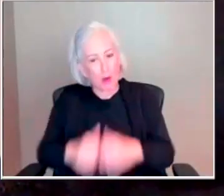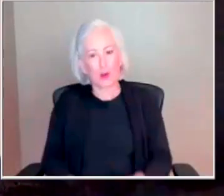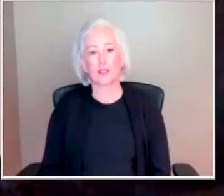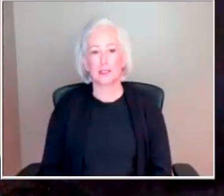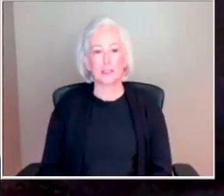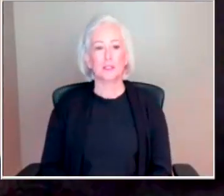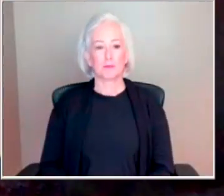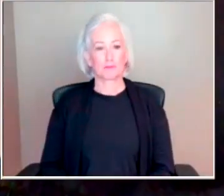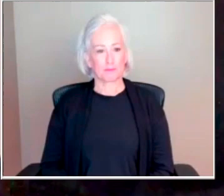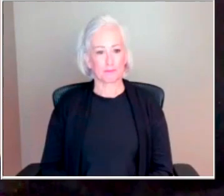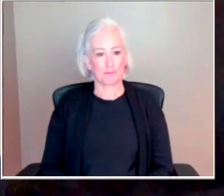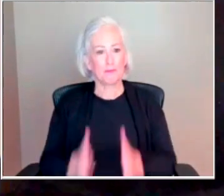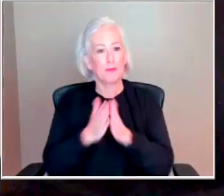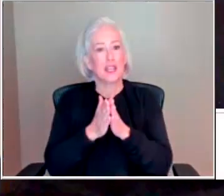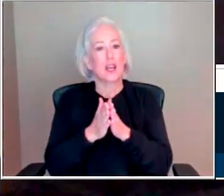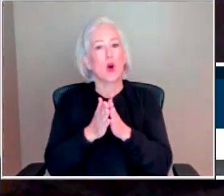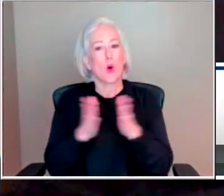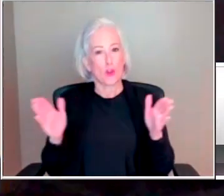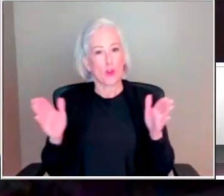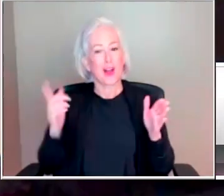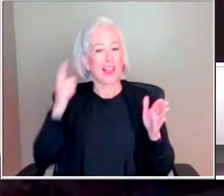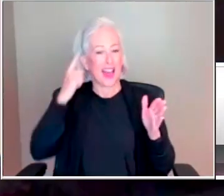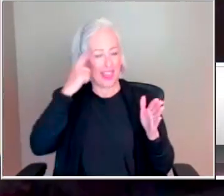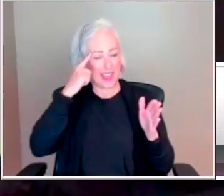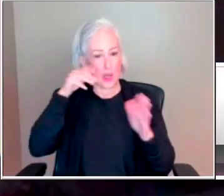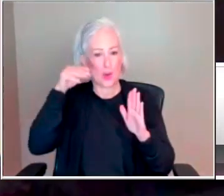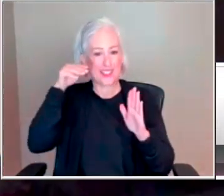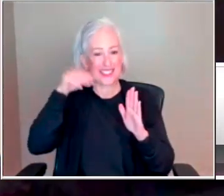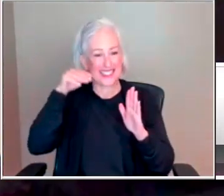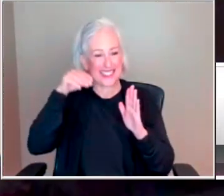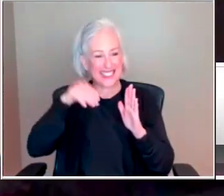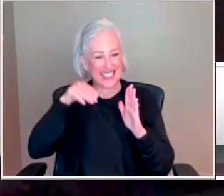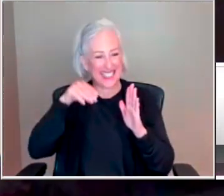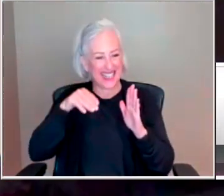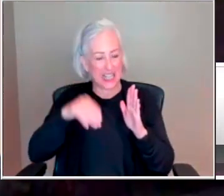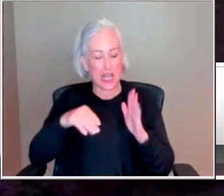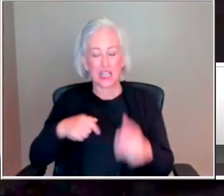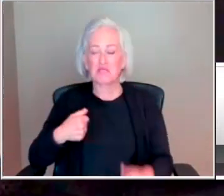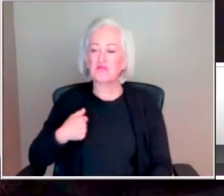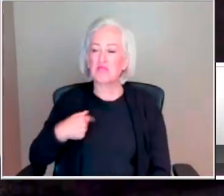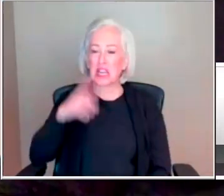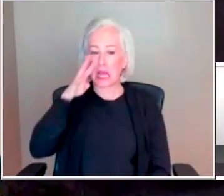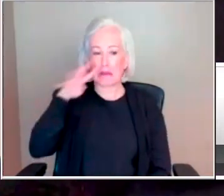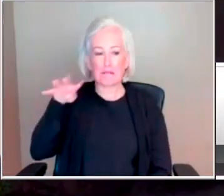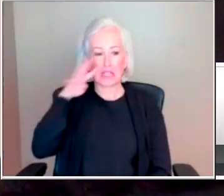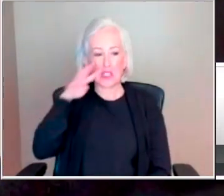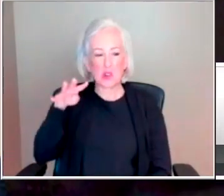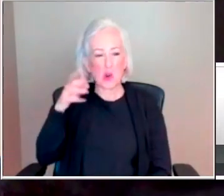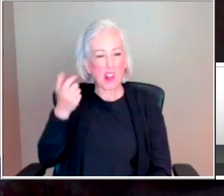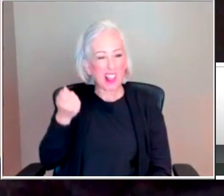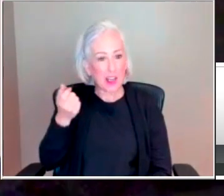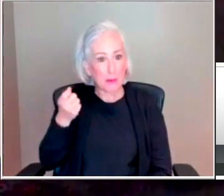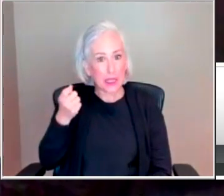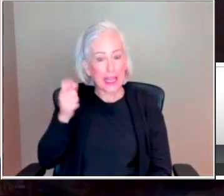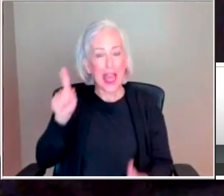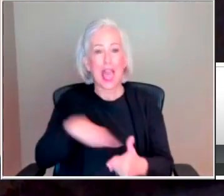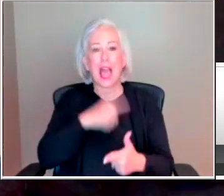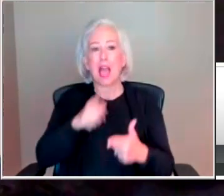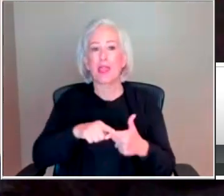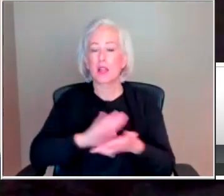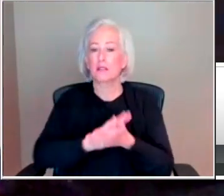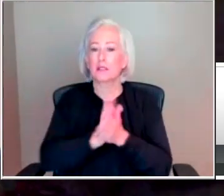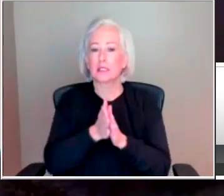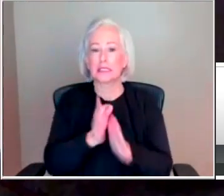Overall, it was steadily declining, and I kind of ignored it for a little bit, but then it started to get really, really